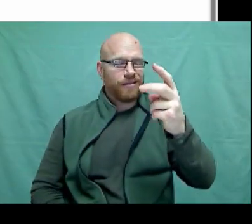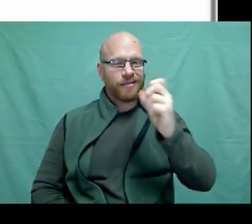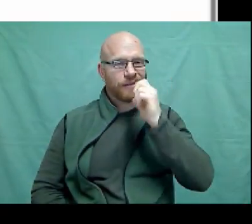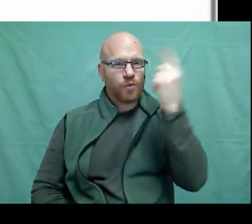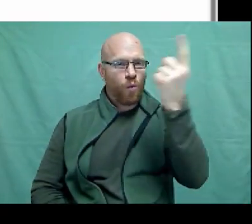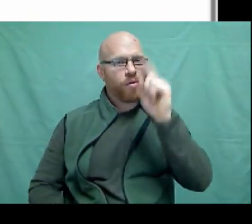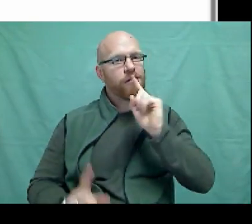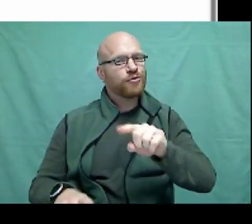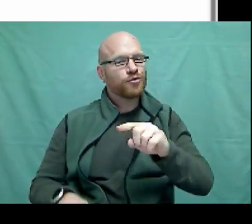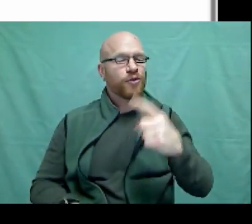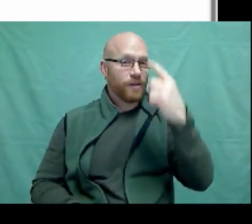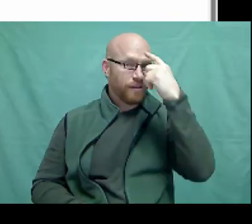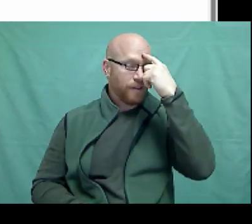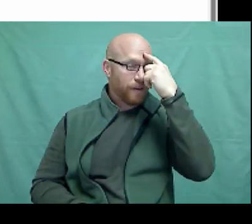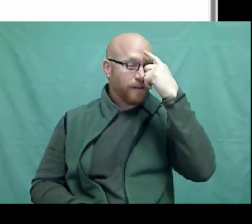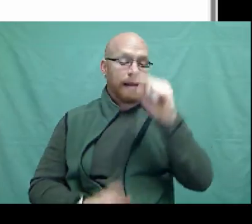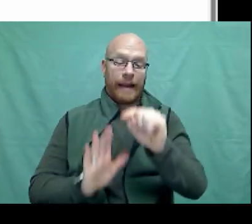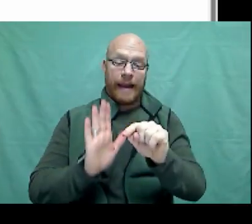positive 6.